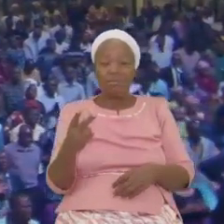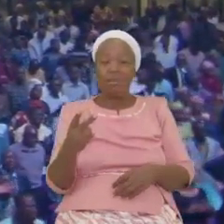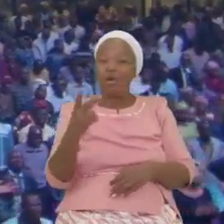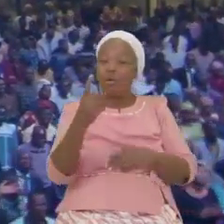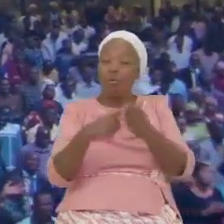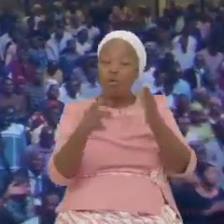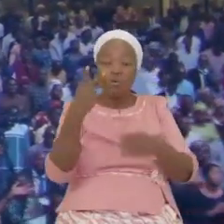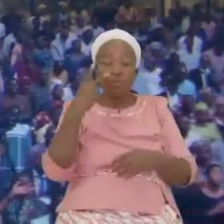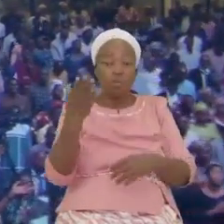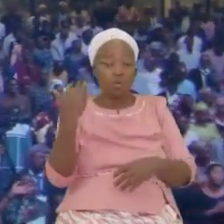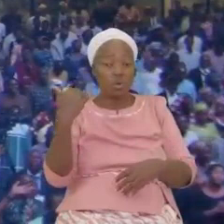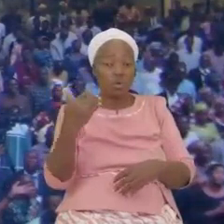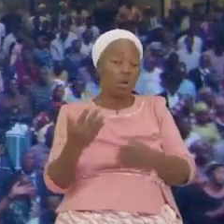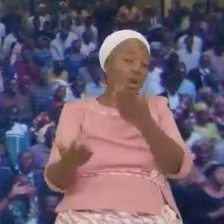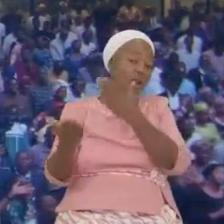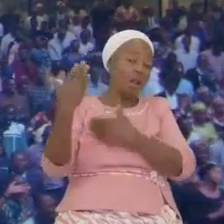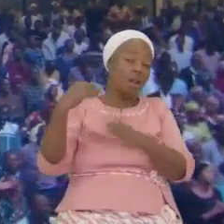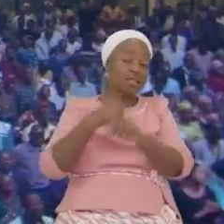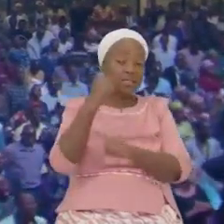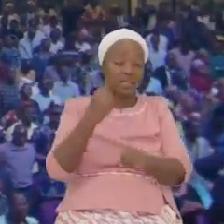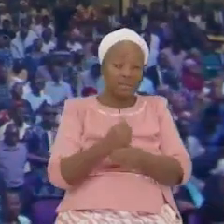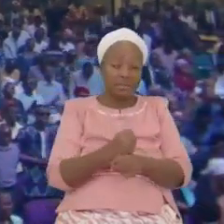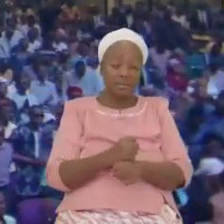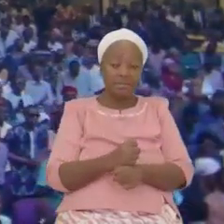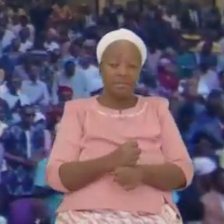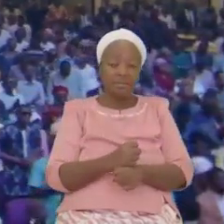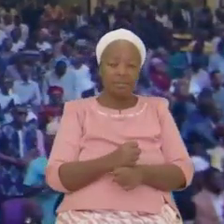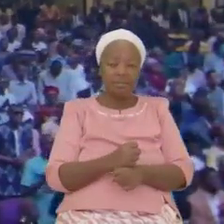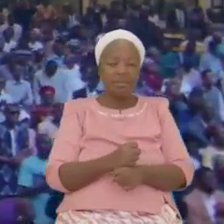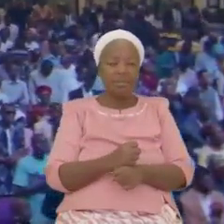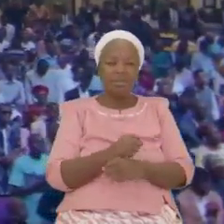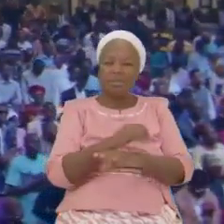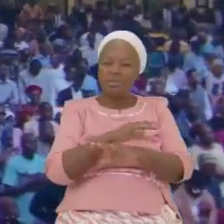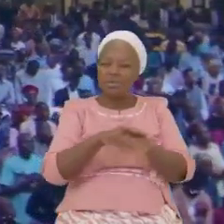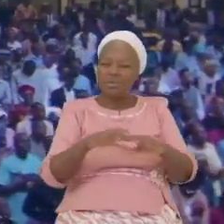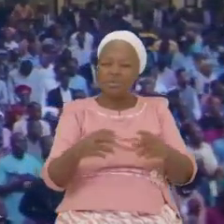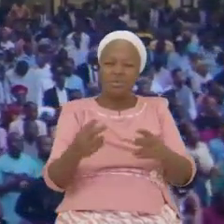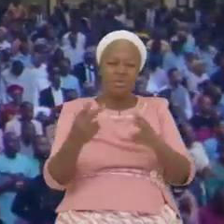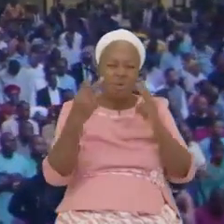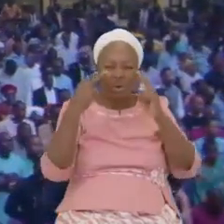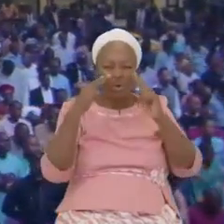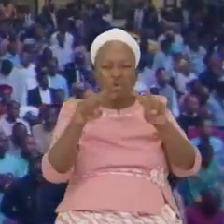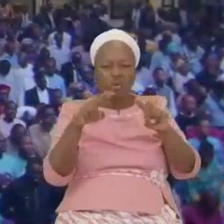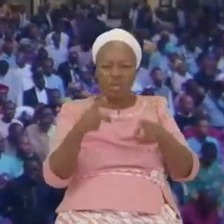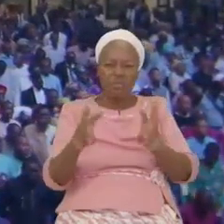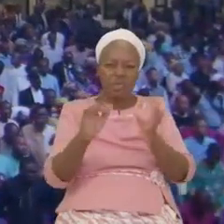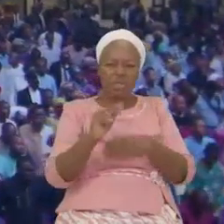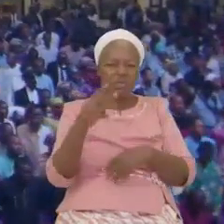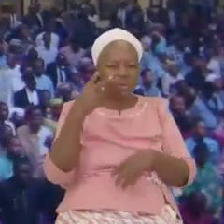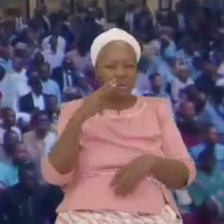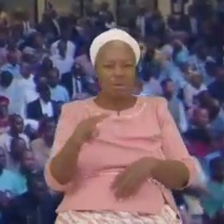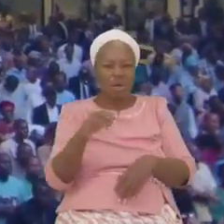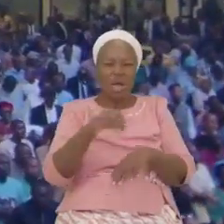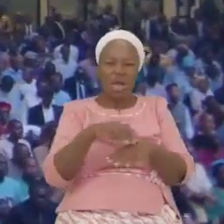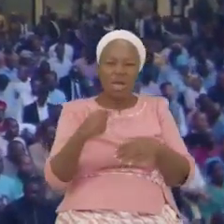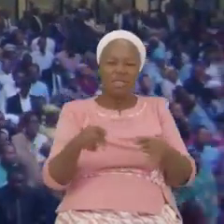what you saw last year, don't look the way you look at